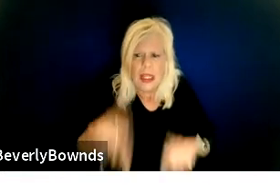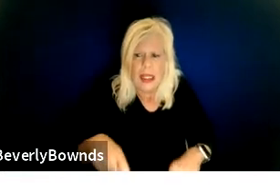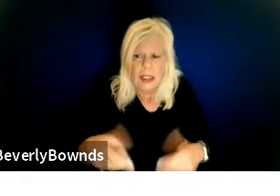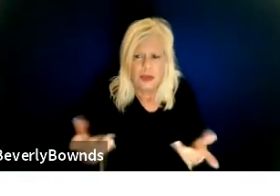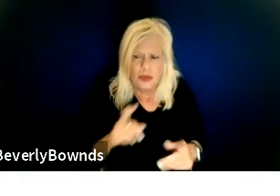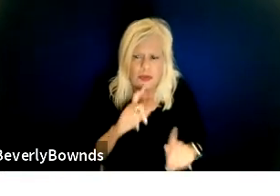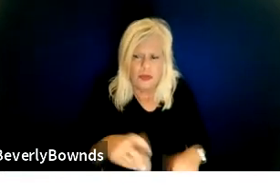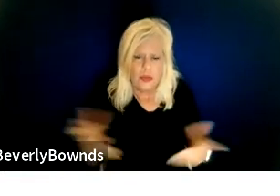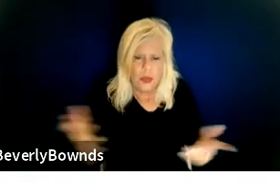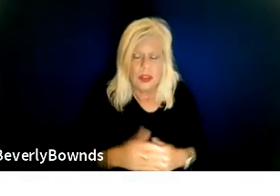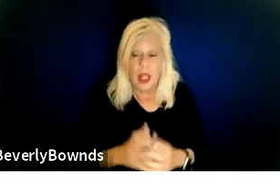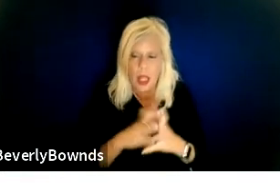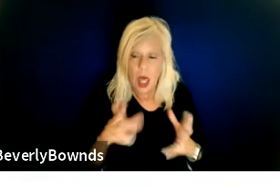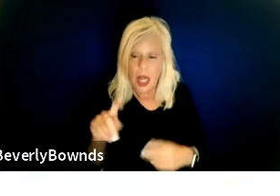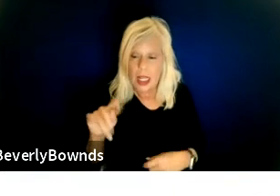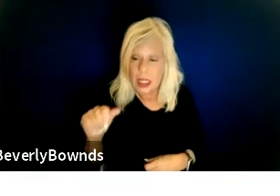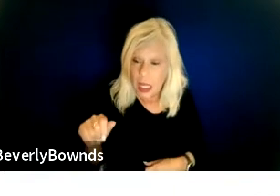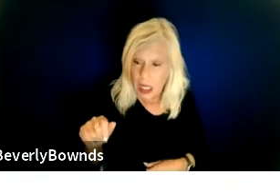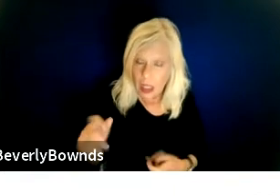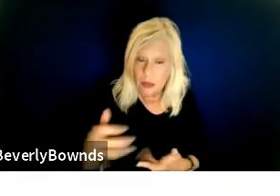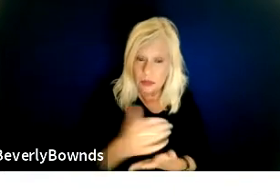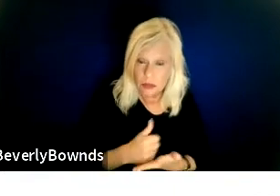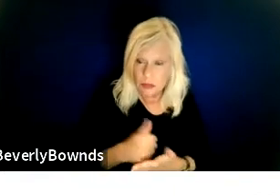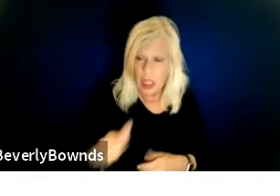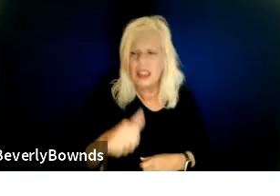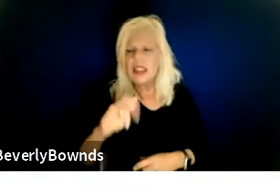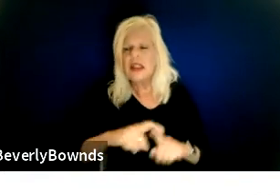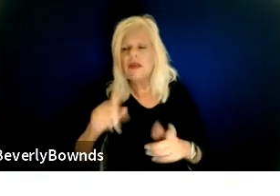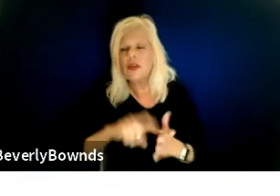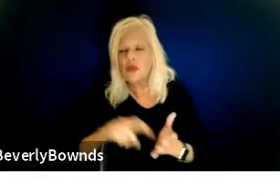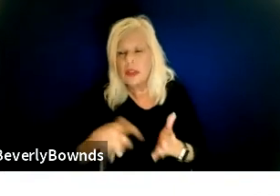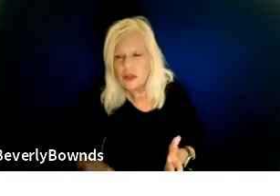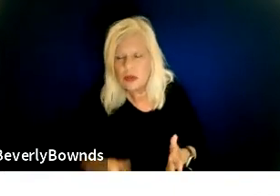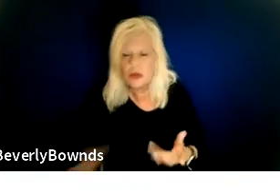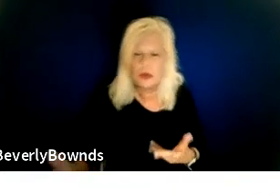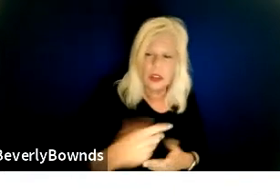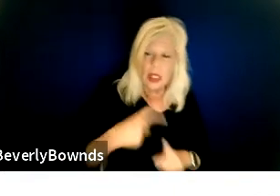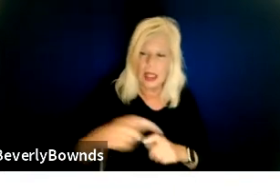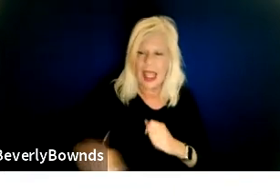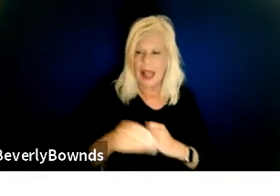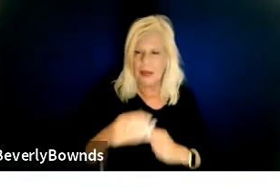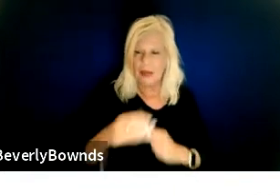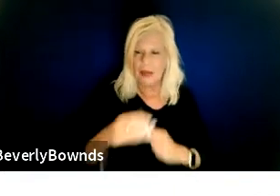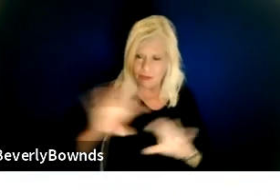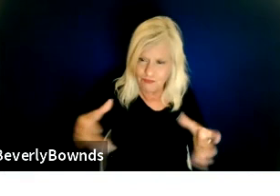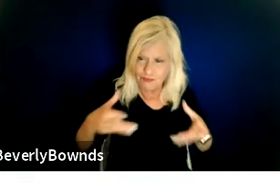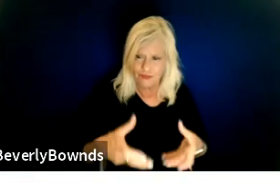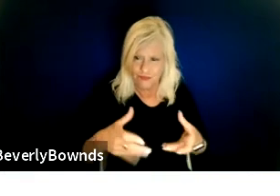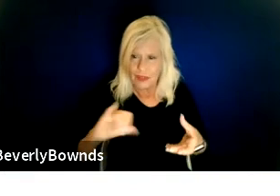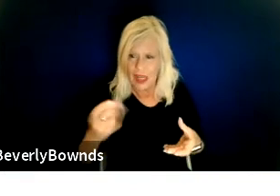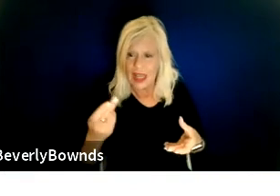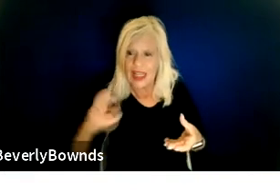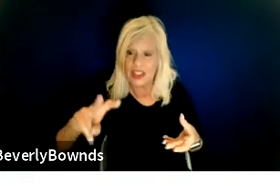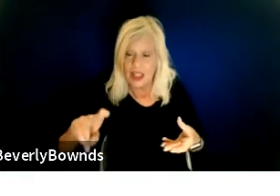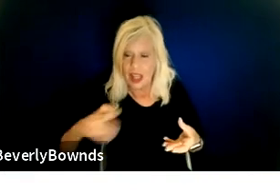of data that suggests, a lot of data done by other researchers as well as myself, that suggests that this IHI phenomena